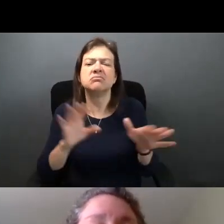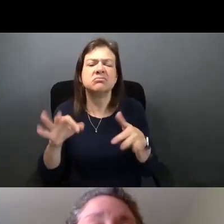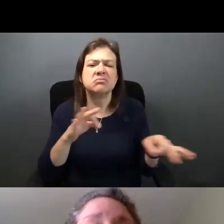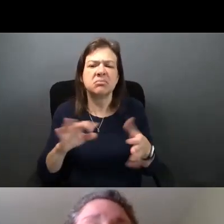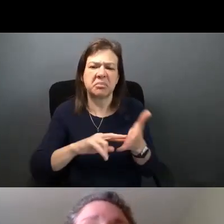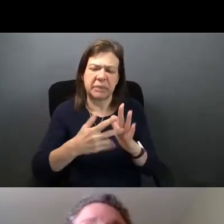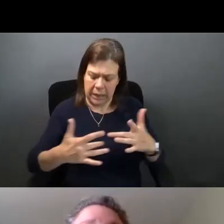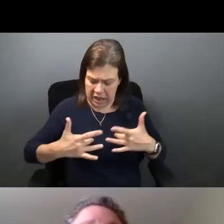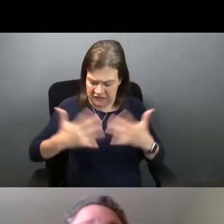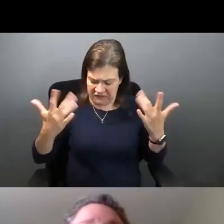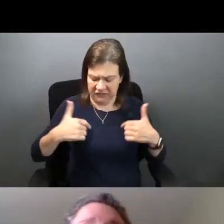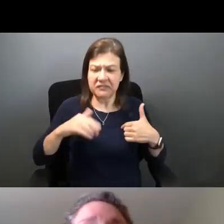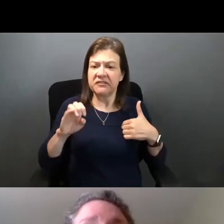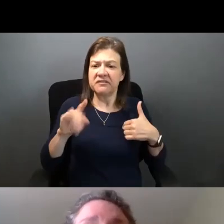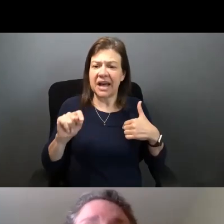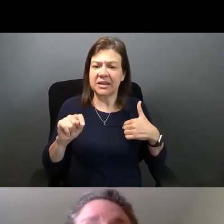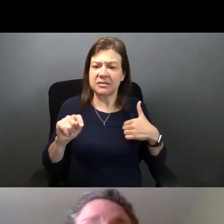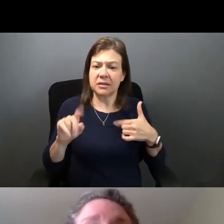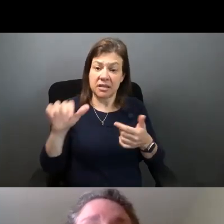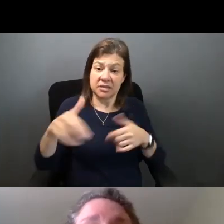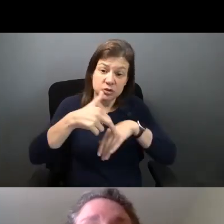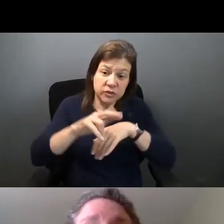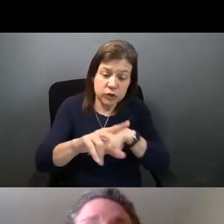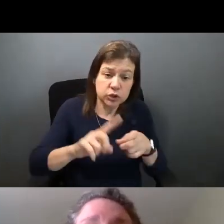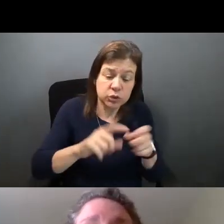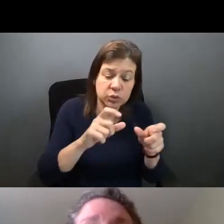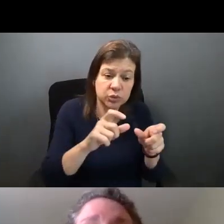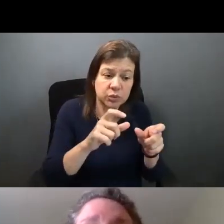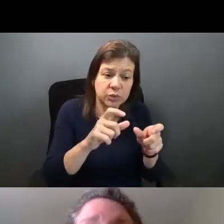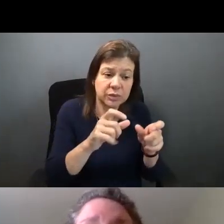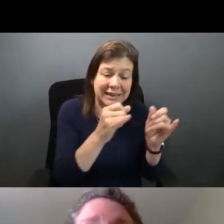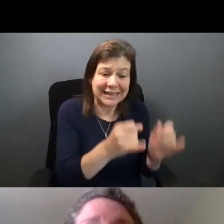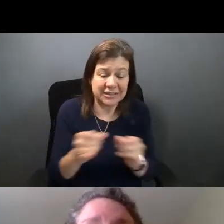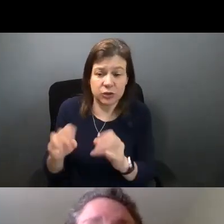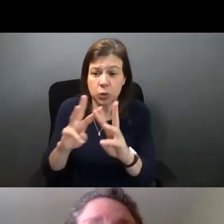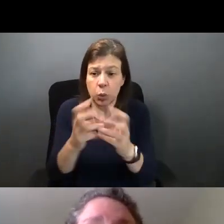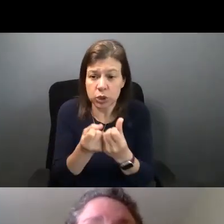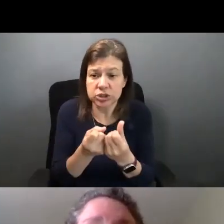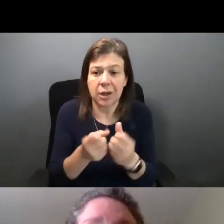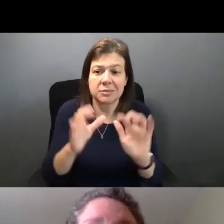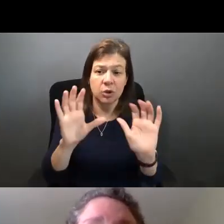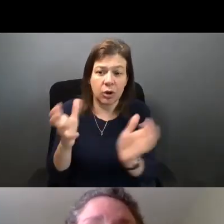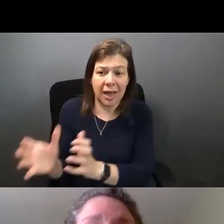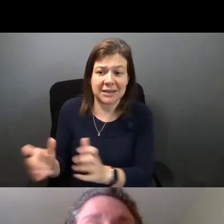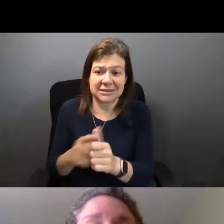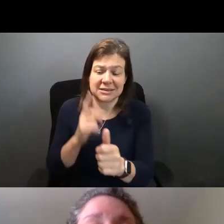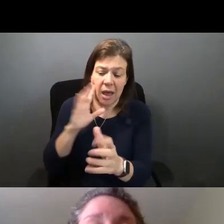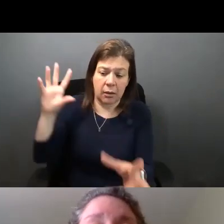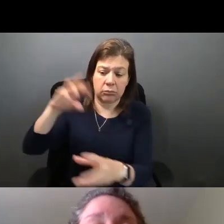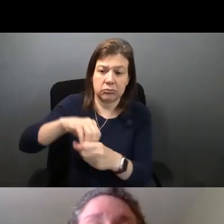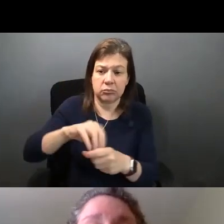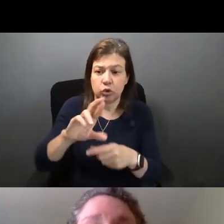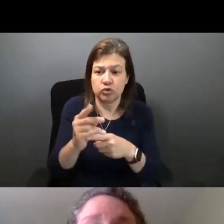event? Does this refer to individual workshops or classes that make up a residency or